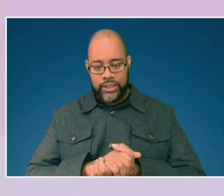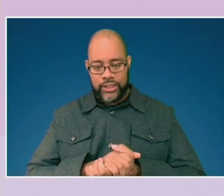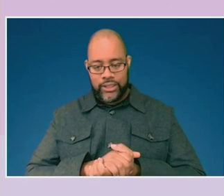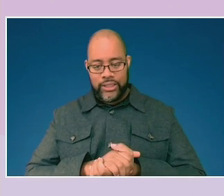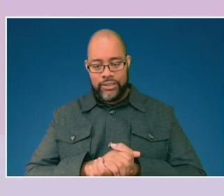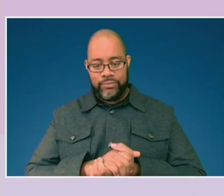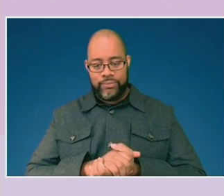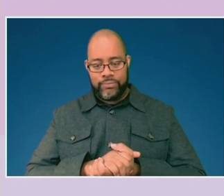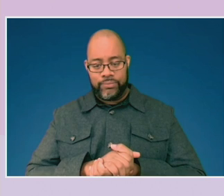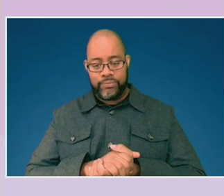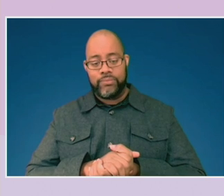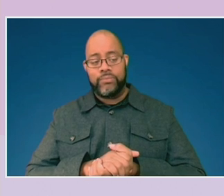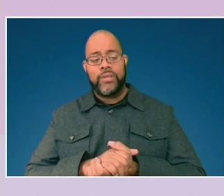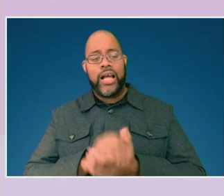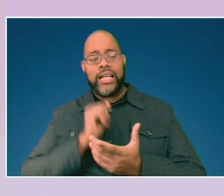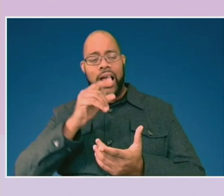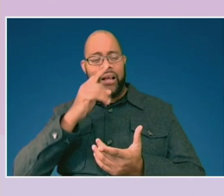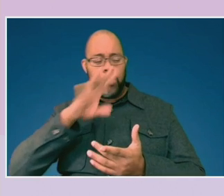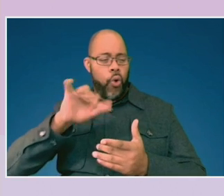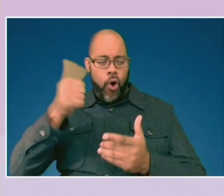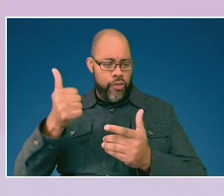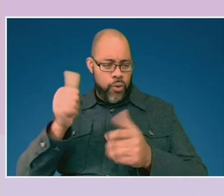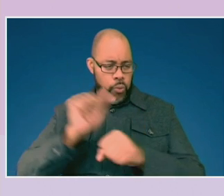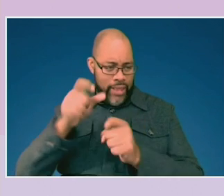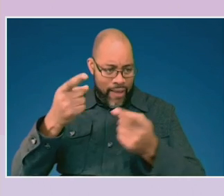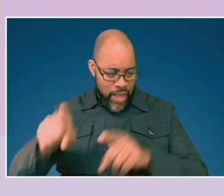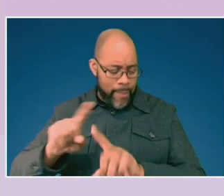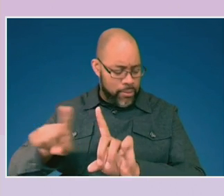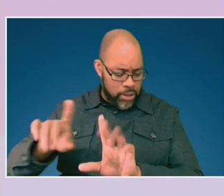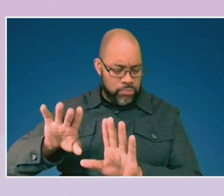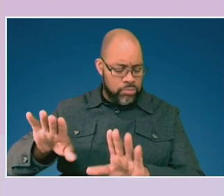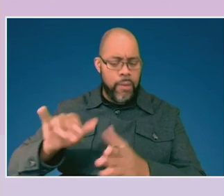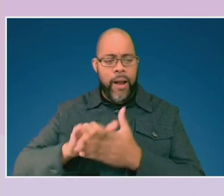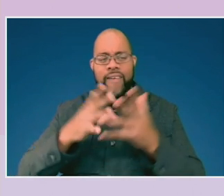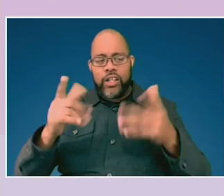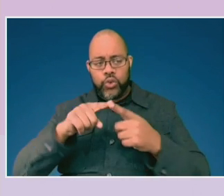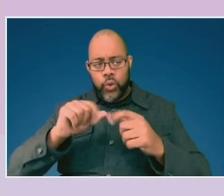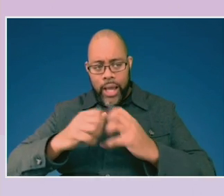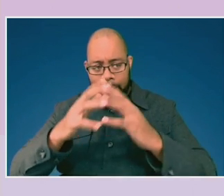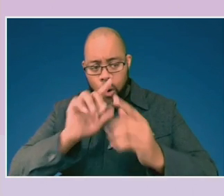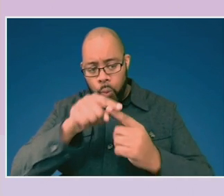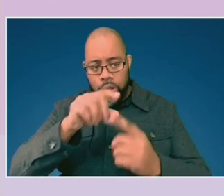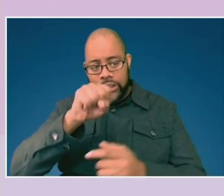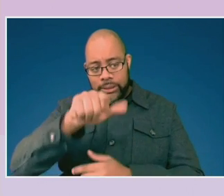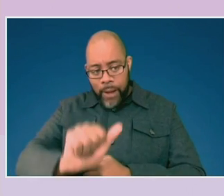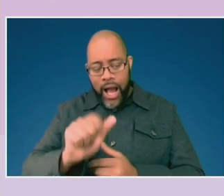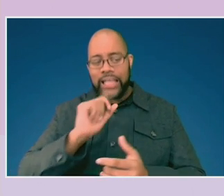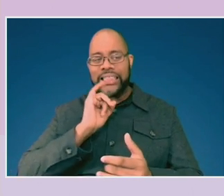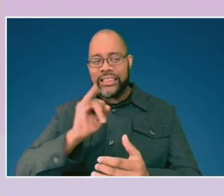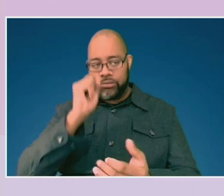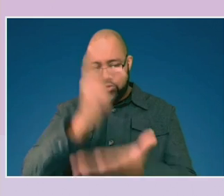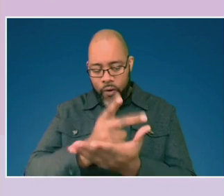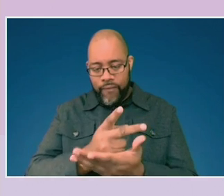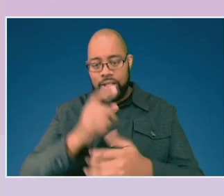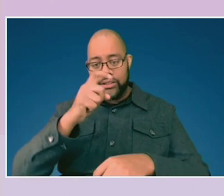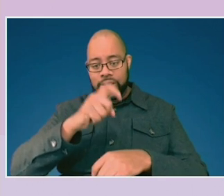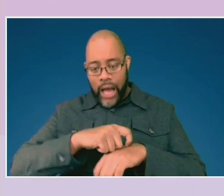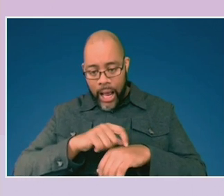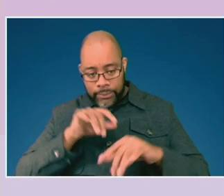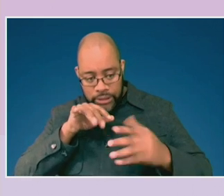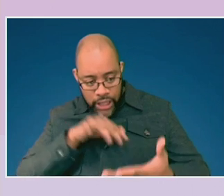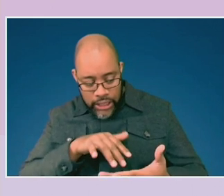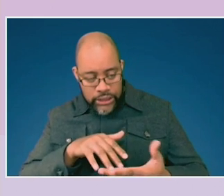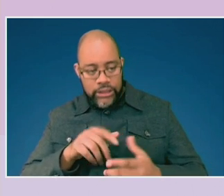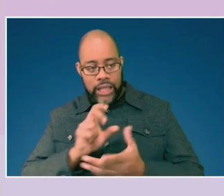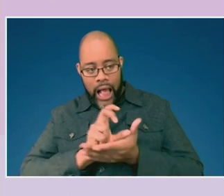underestimate all the other additional work that has to occur. There's a lot to implement once the SPA is approved: time studies, allocation